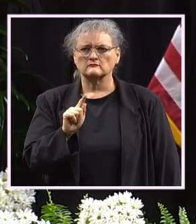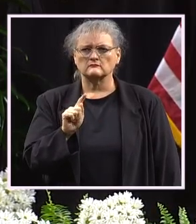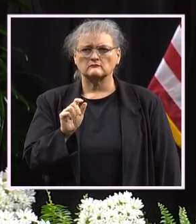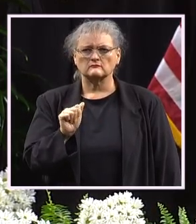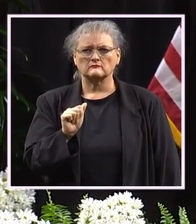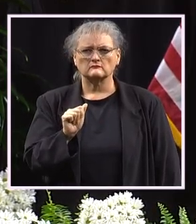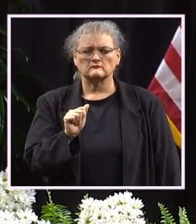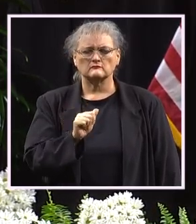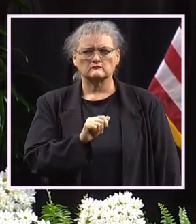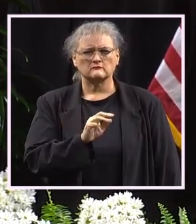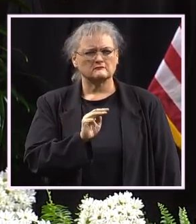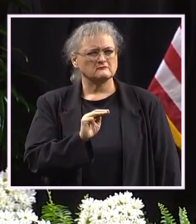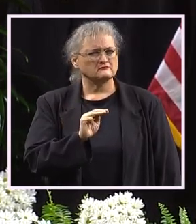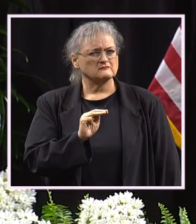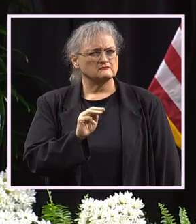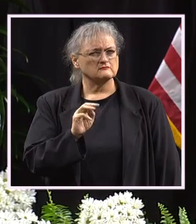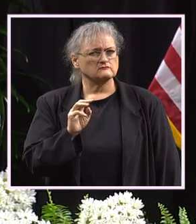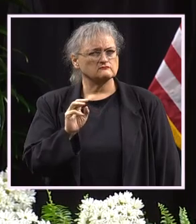Machalchewska.